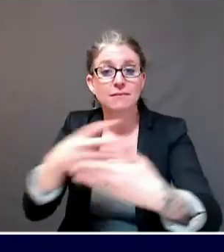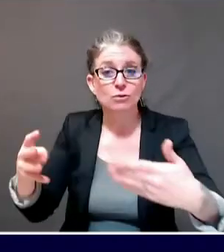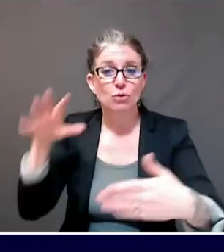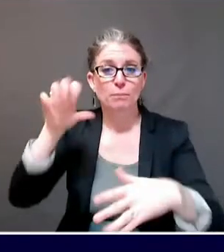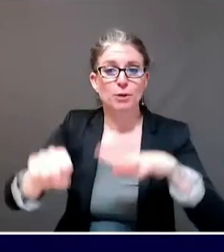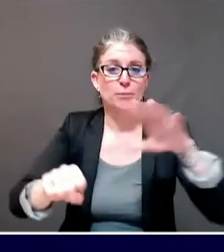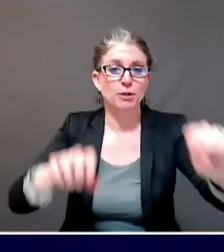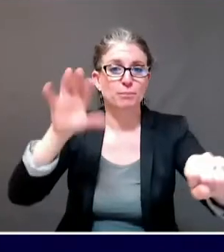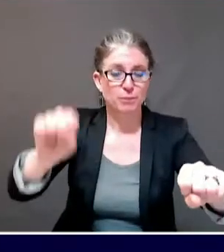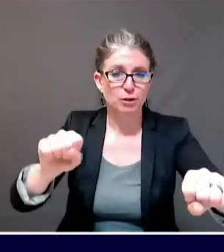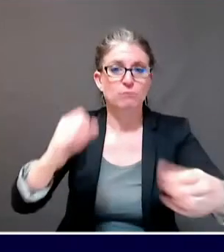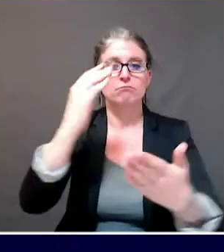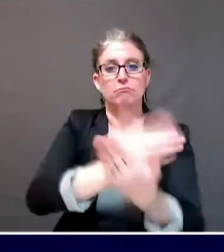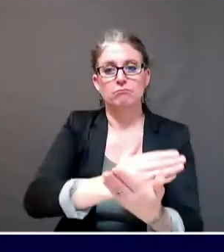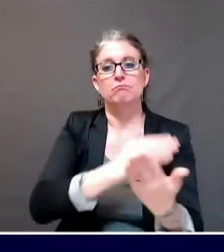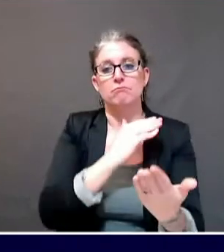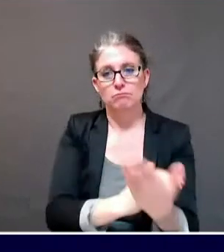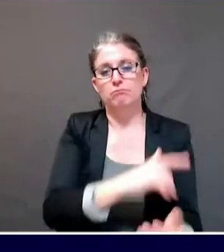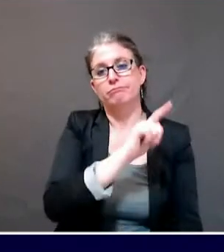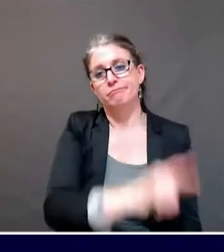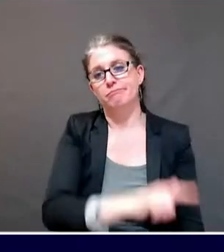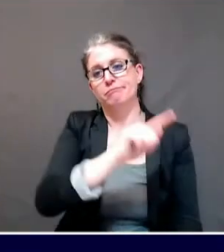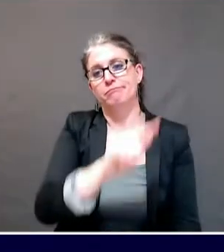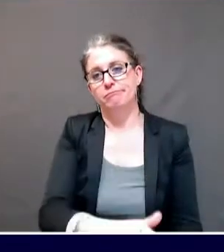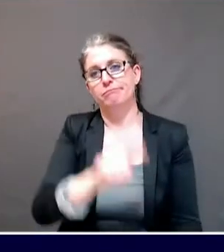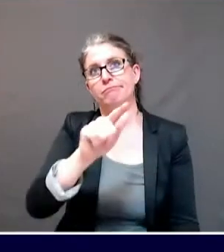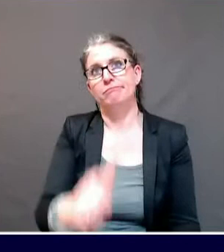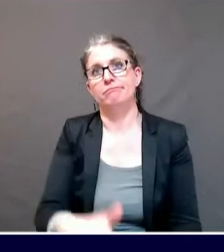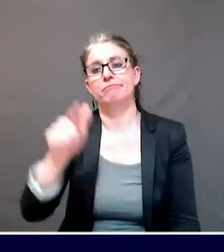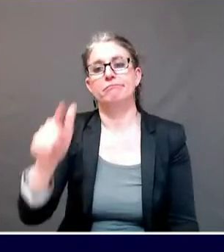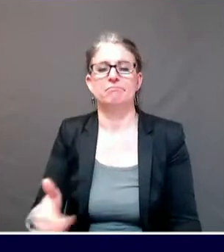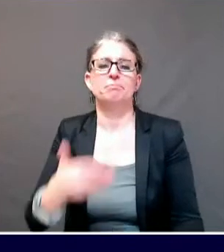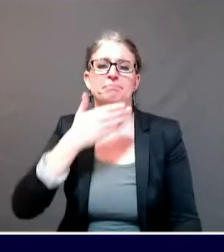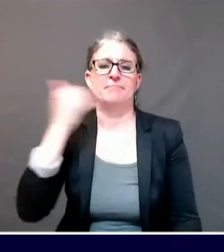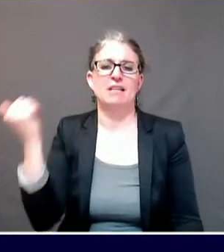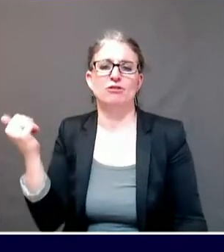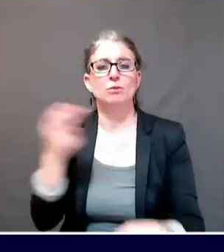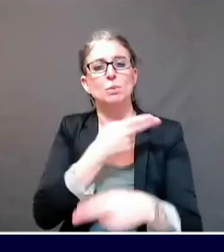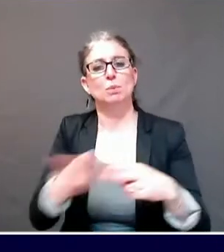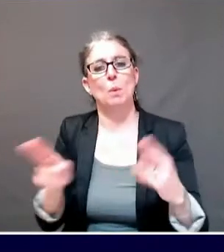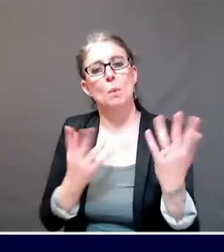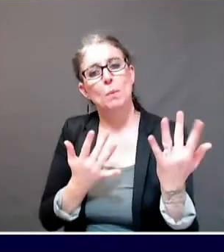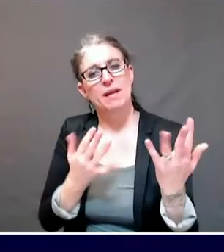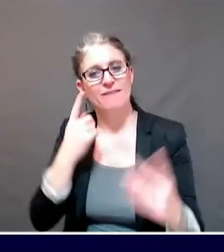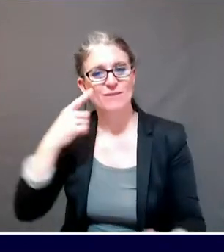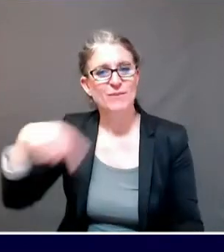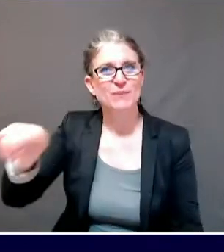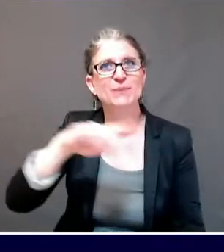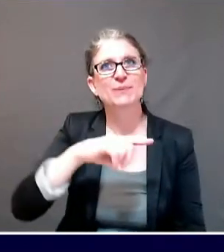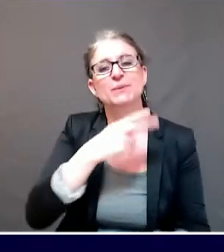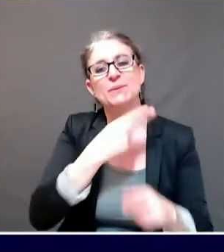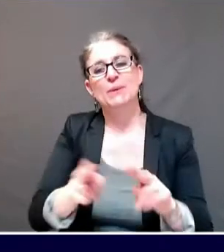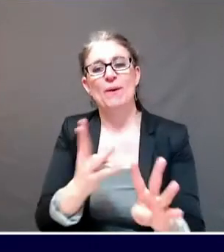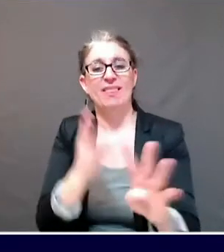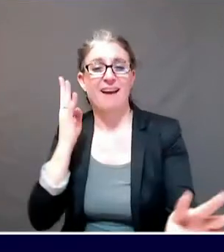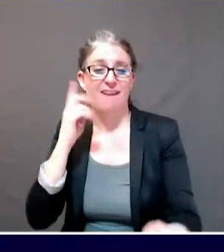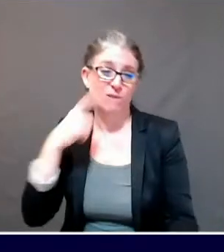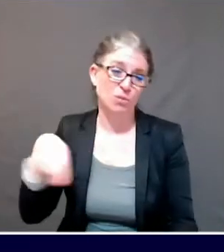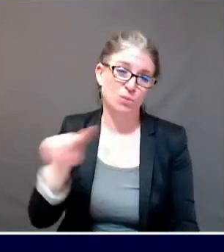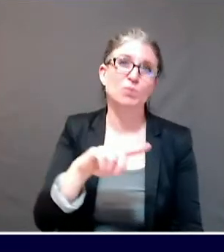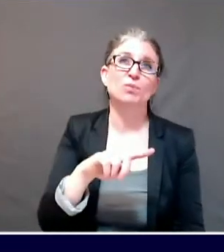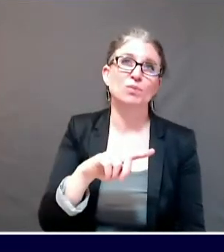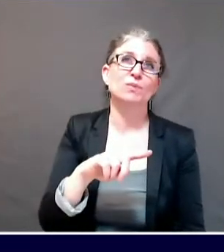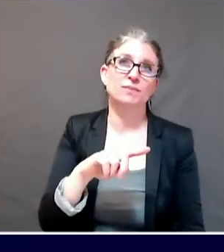time, let alone in their cars for long periods of time. Our goal is to be able to space them out and provide more clarity so that